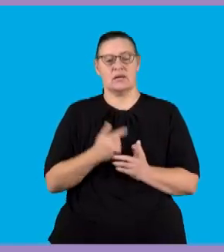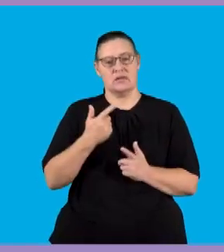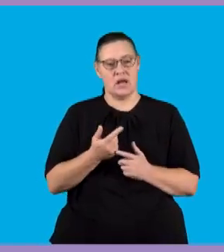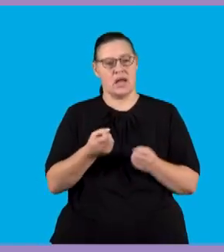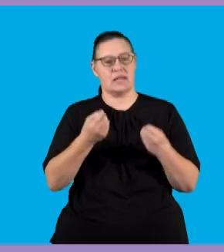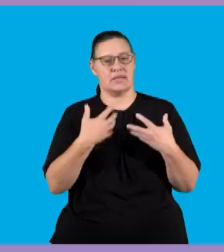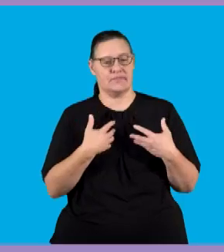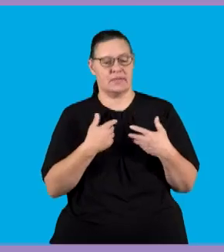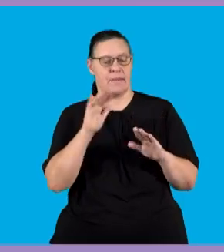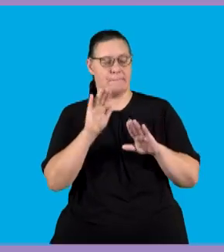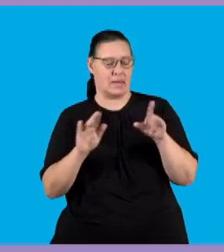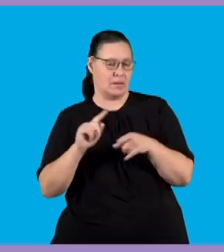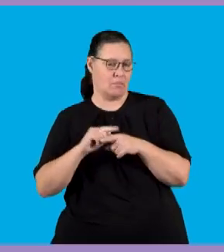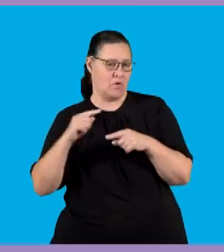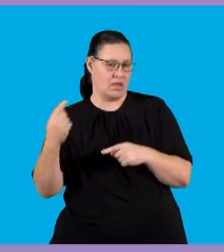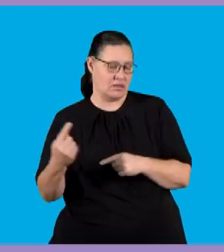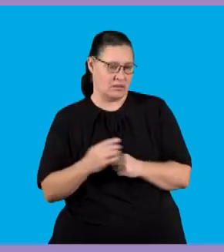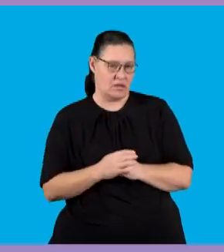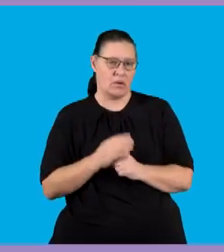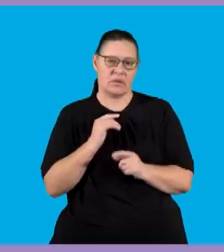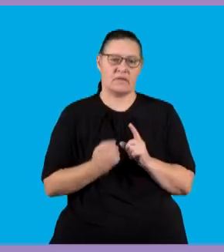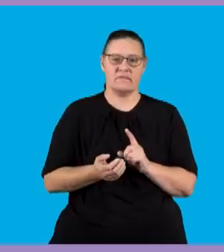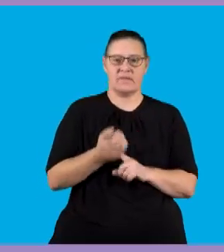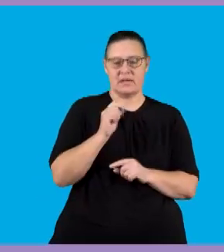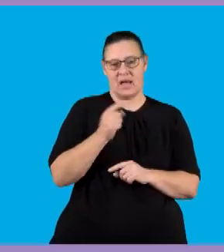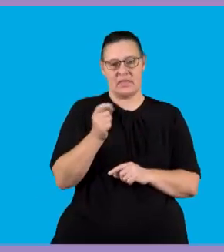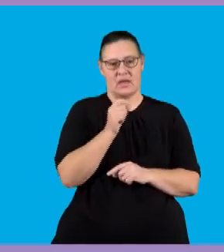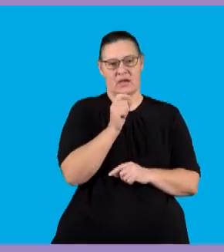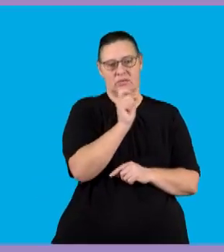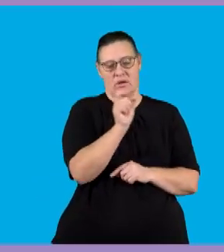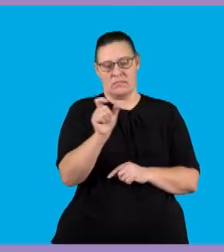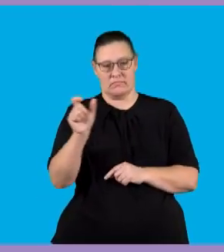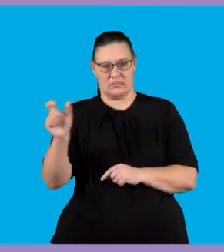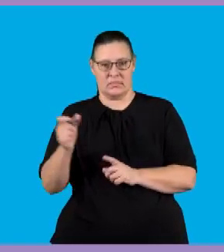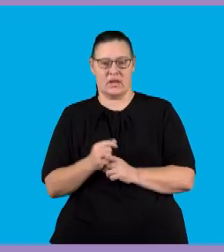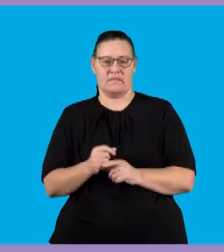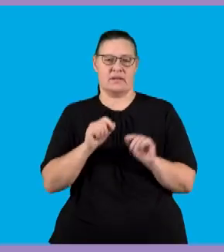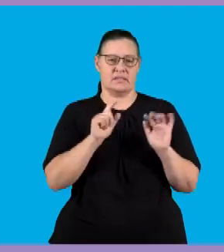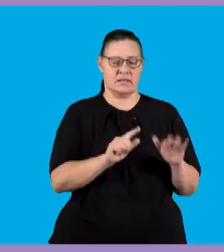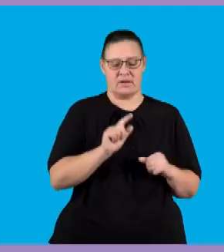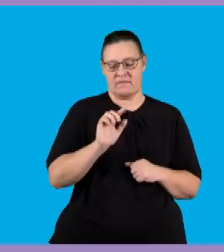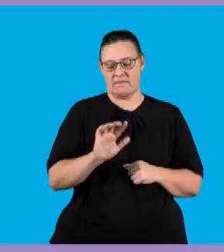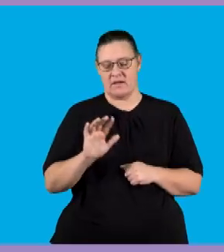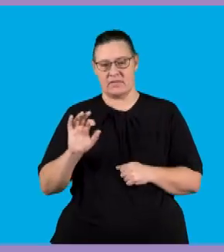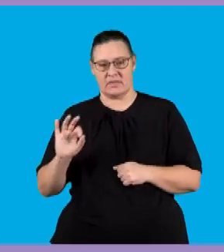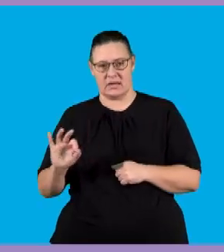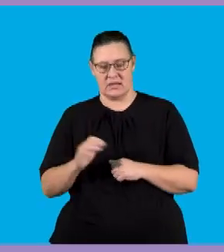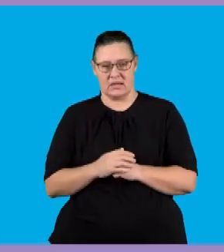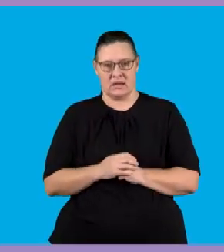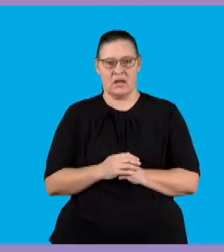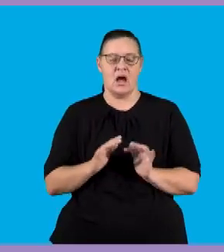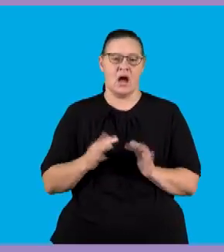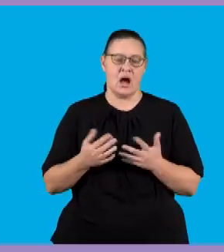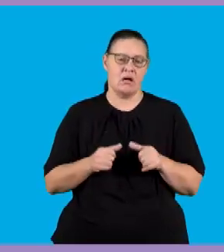question. So the next question here also gives us another pattern. We have to find the next 3 terms. So we have 7,